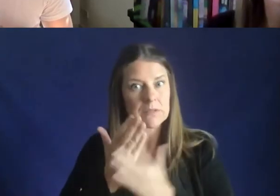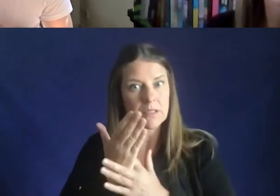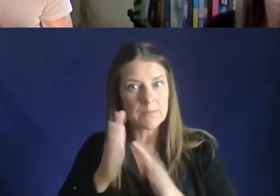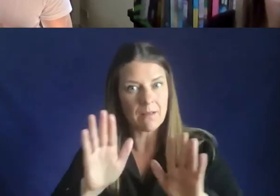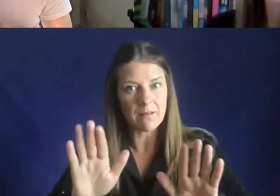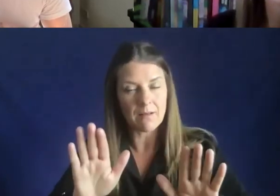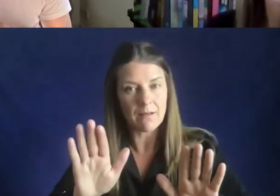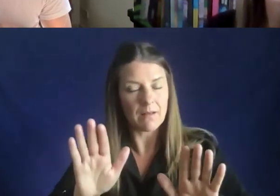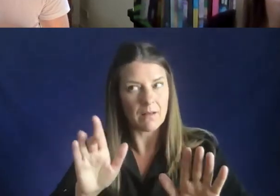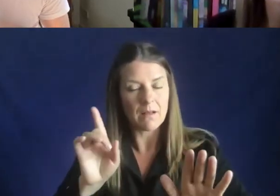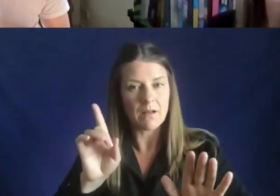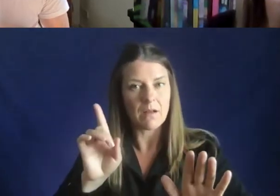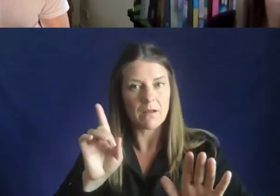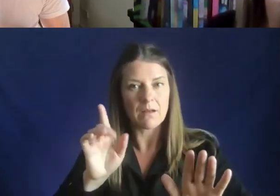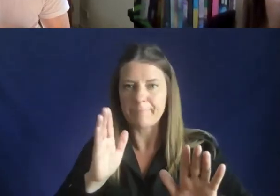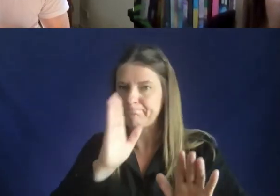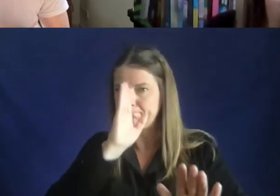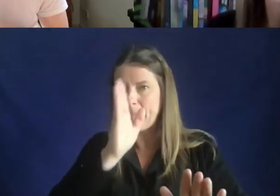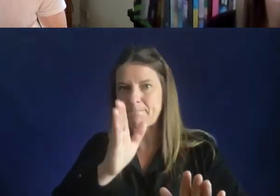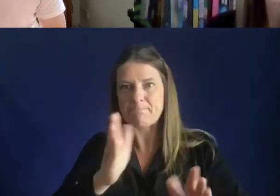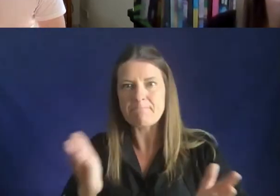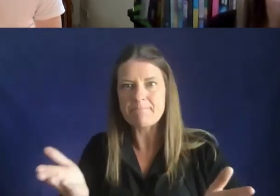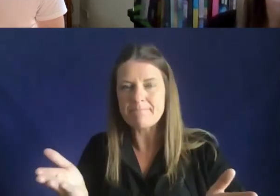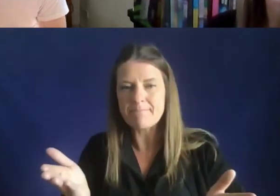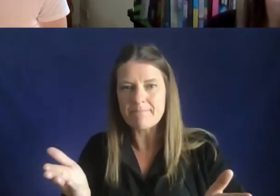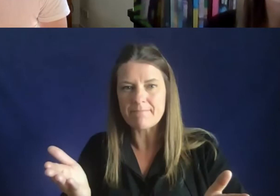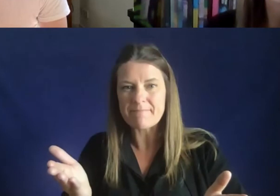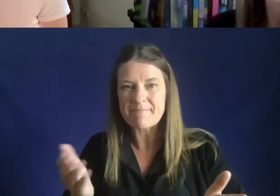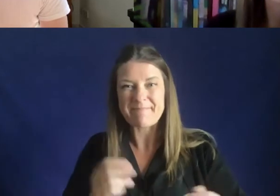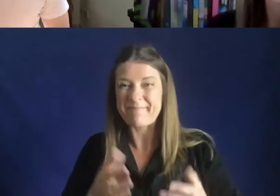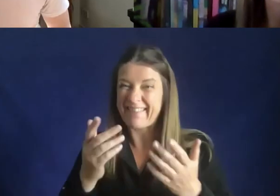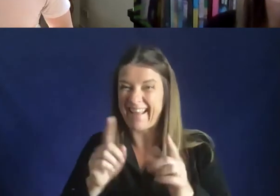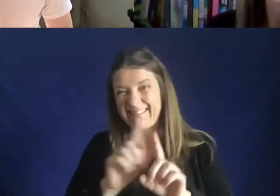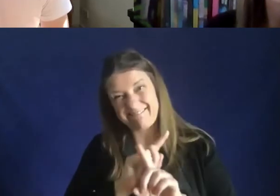because I was watching an interview with Ava DuVernay, and she makes the point that